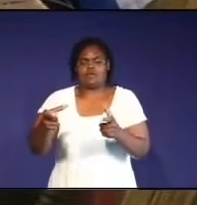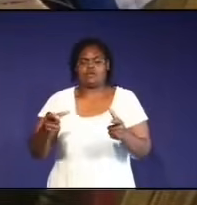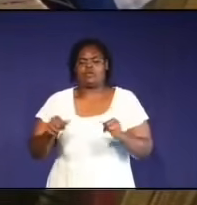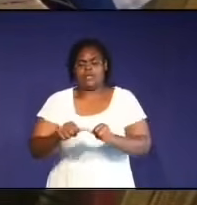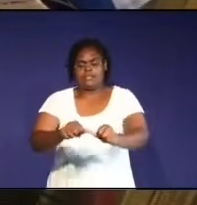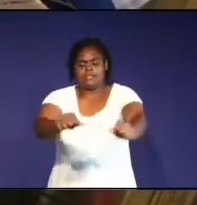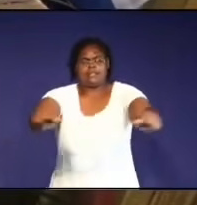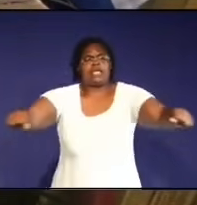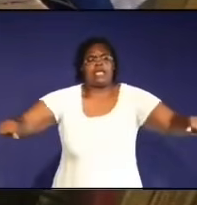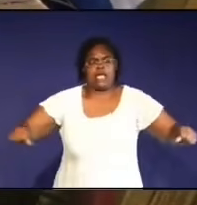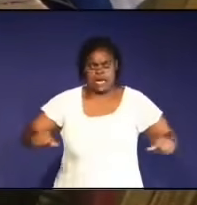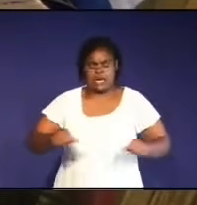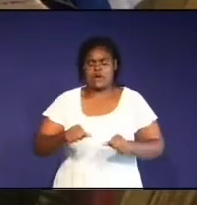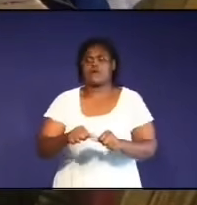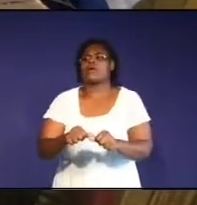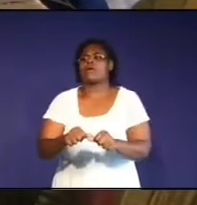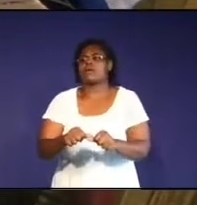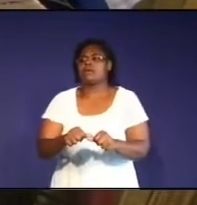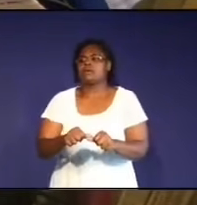domain. Well,